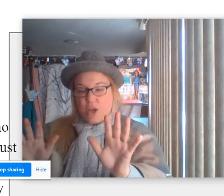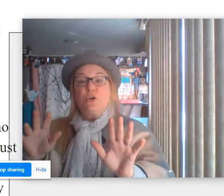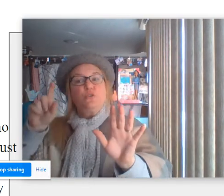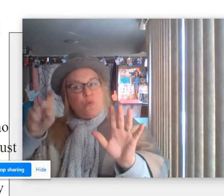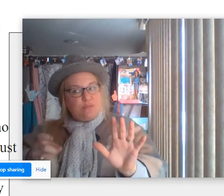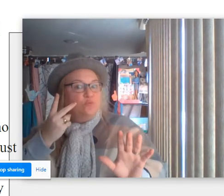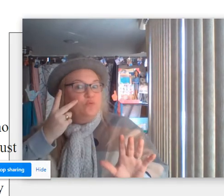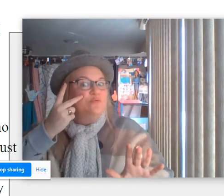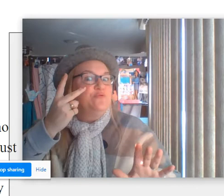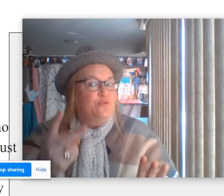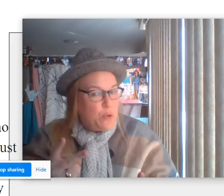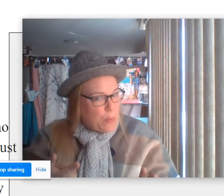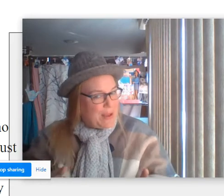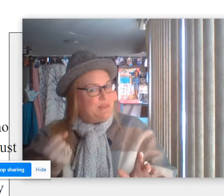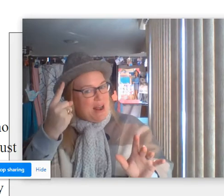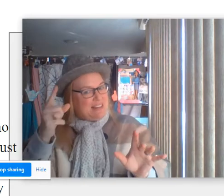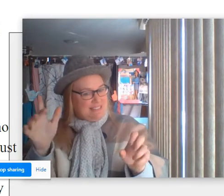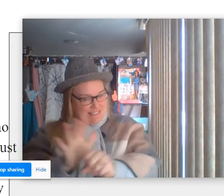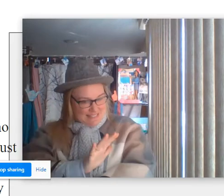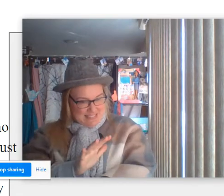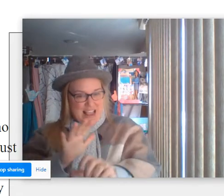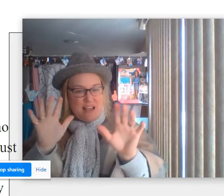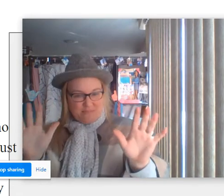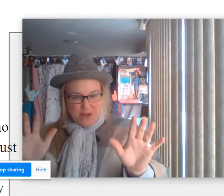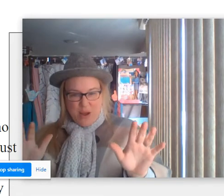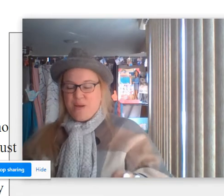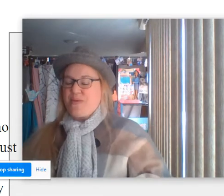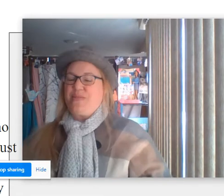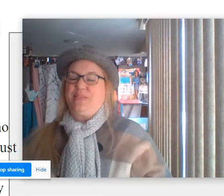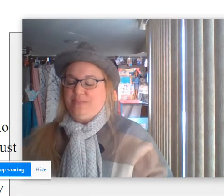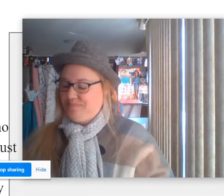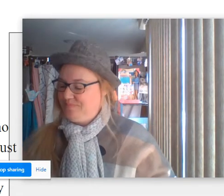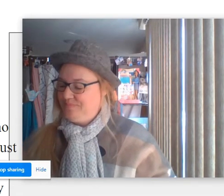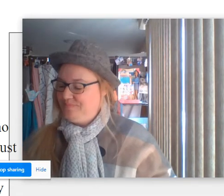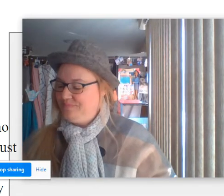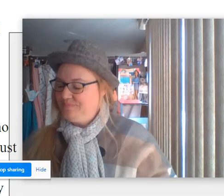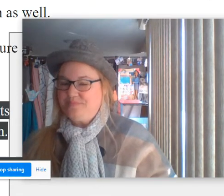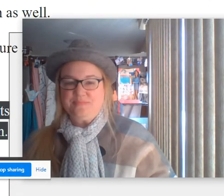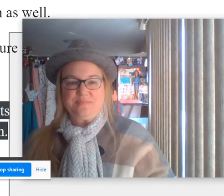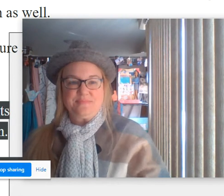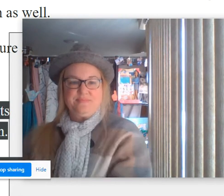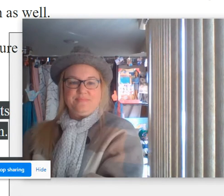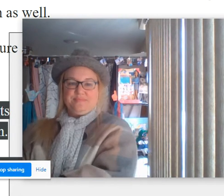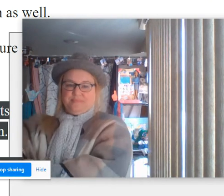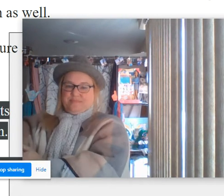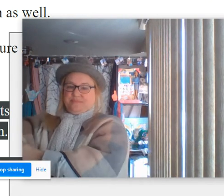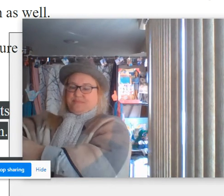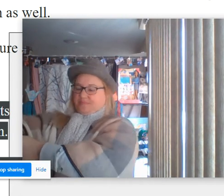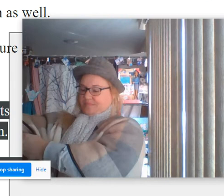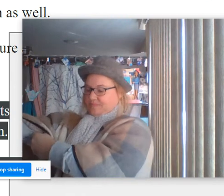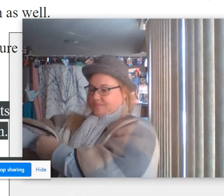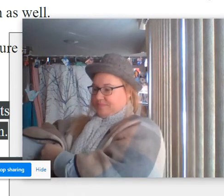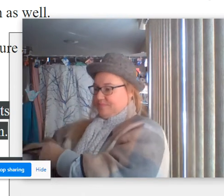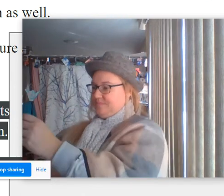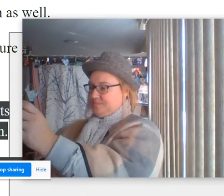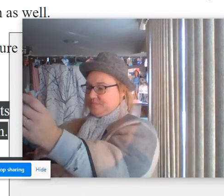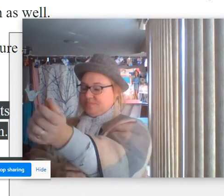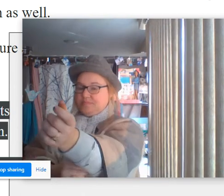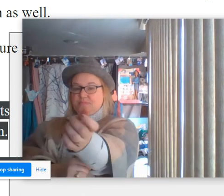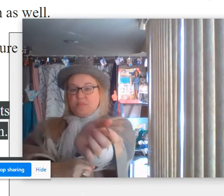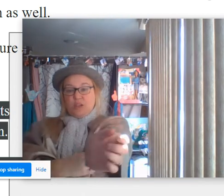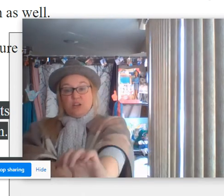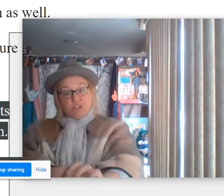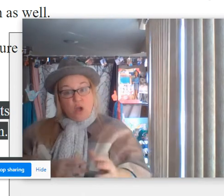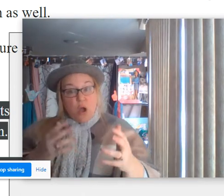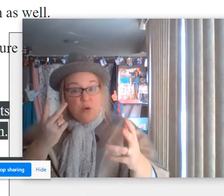be viewed and to understand it fully. And so in order to follow along, you have